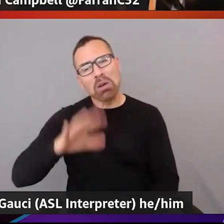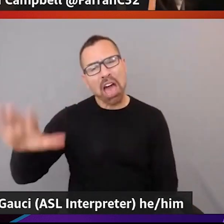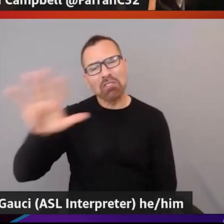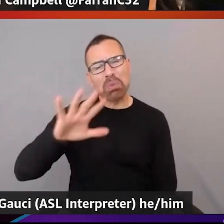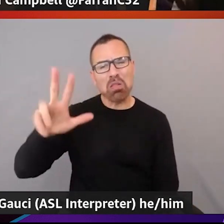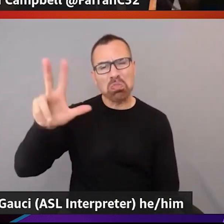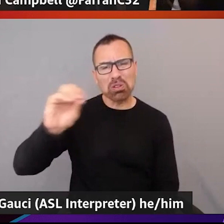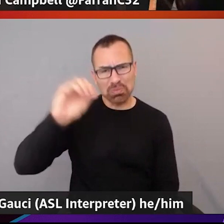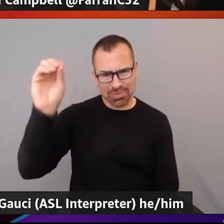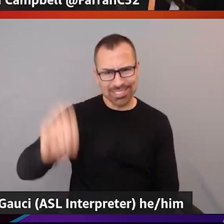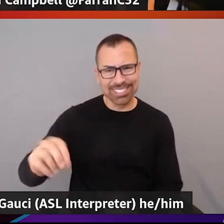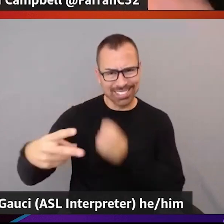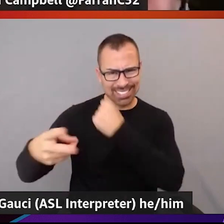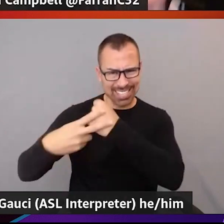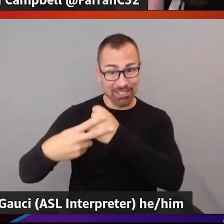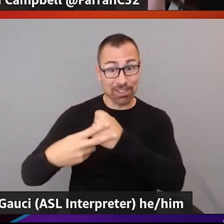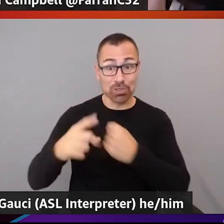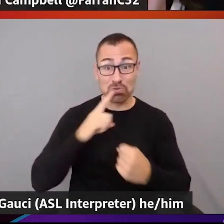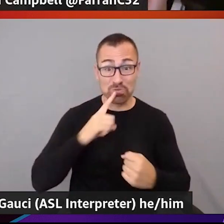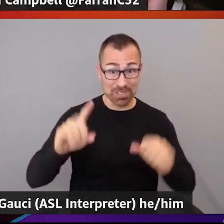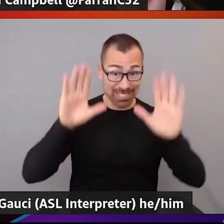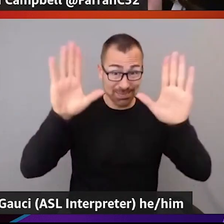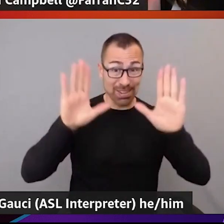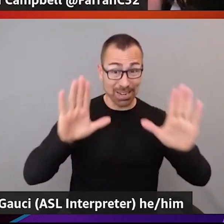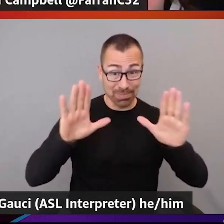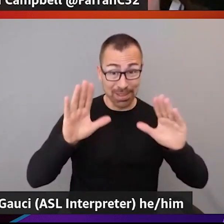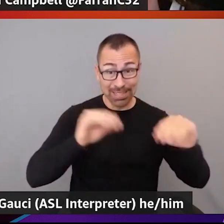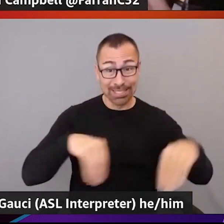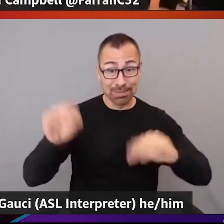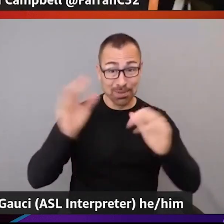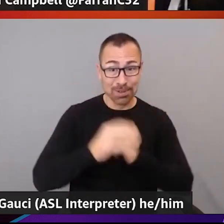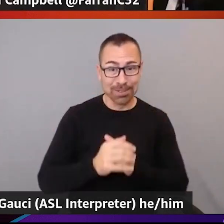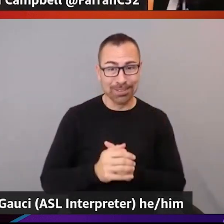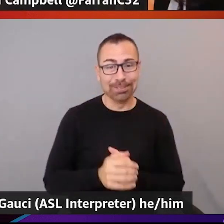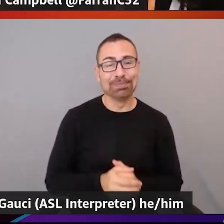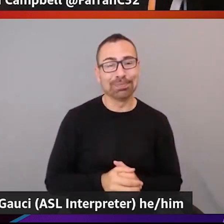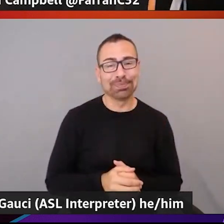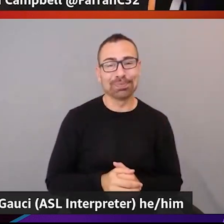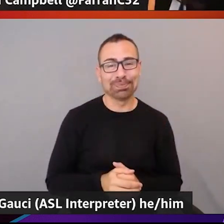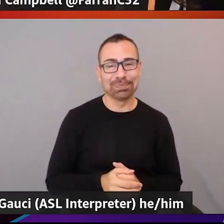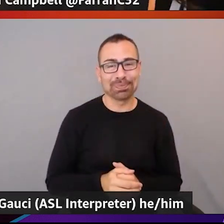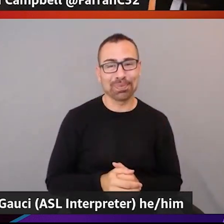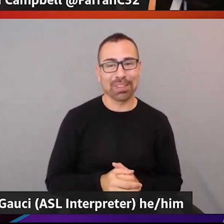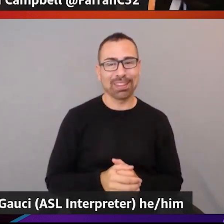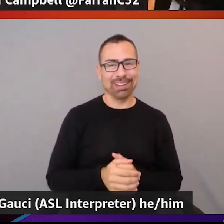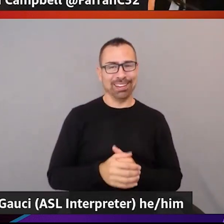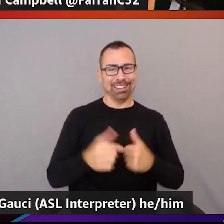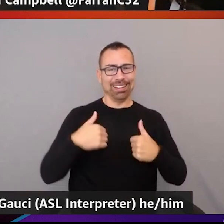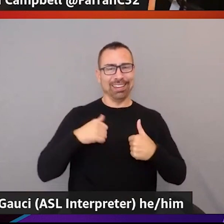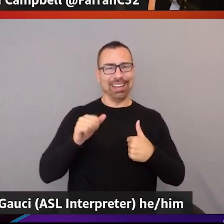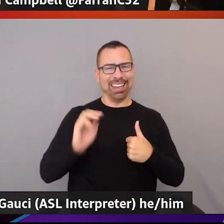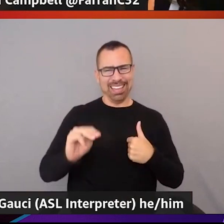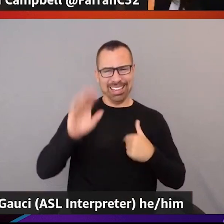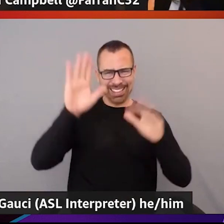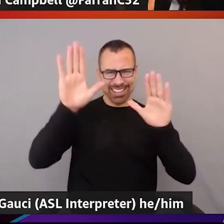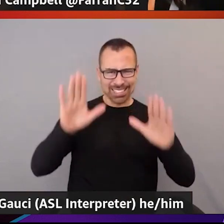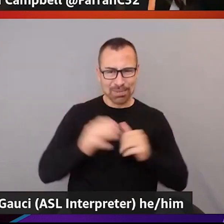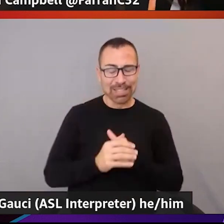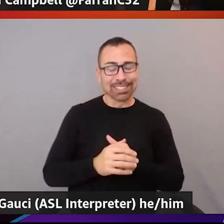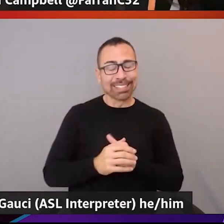an amazing move to Fargate. That's amazing, Ivonne. It's funny as I'm listening to you talk about cell architectures,